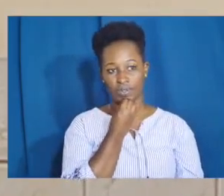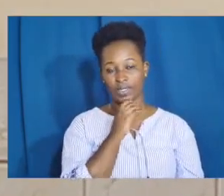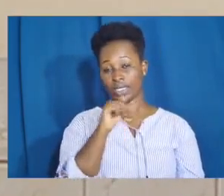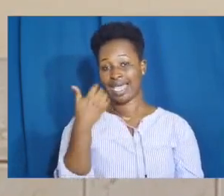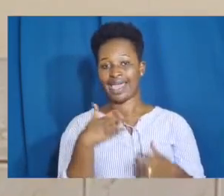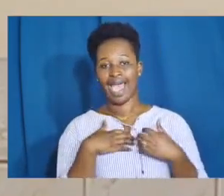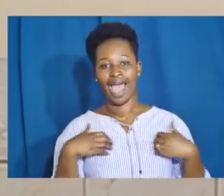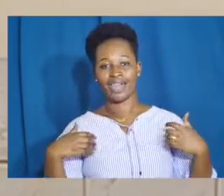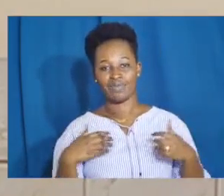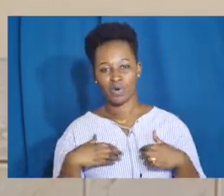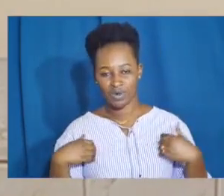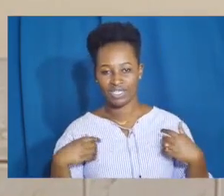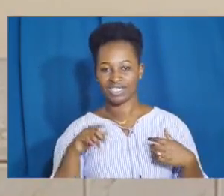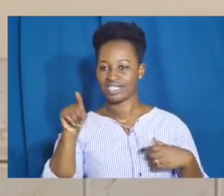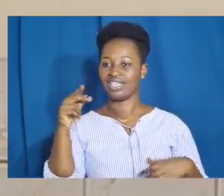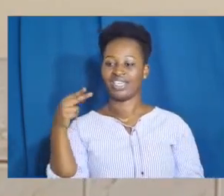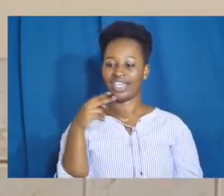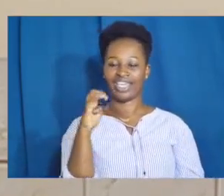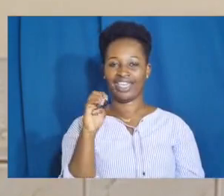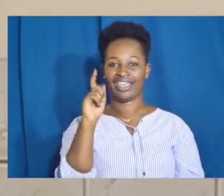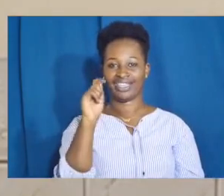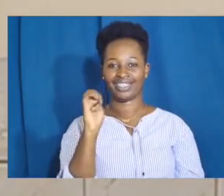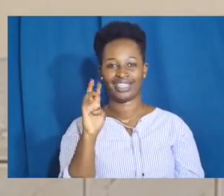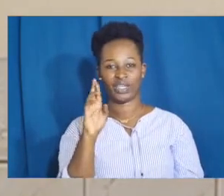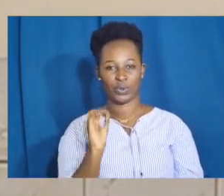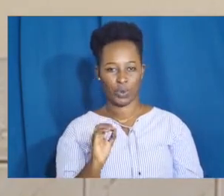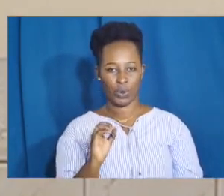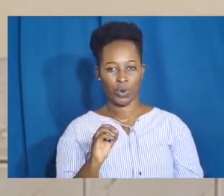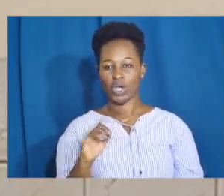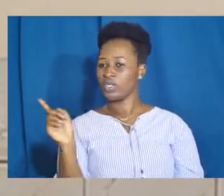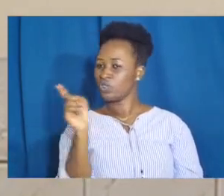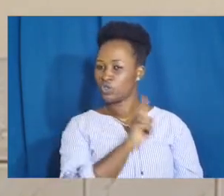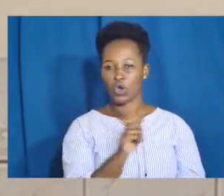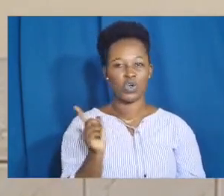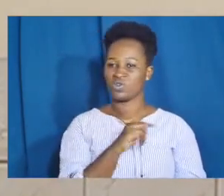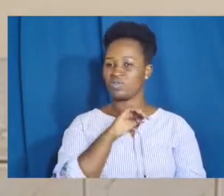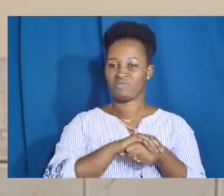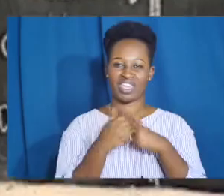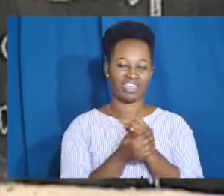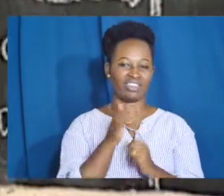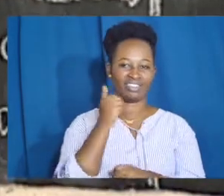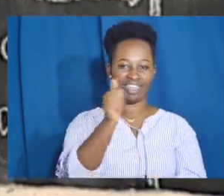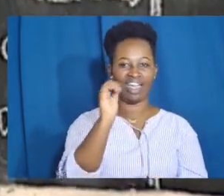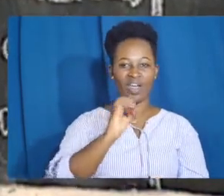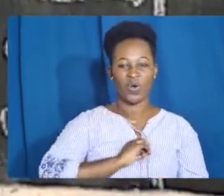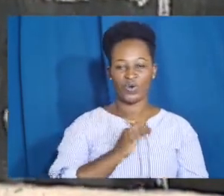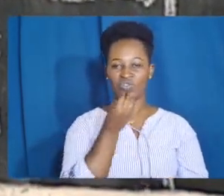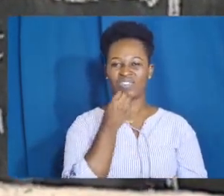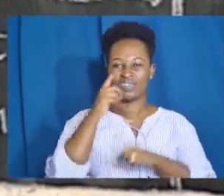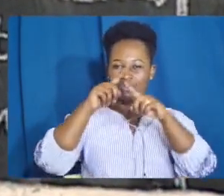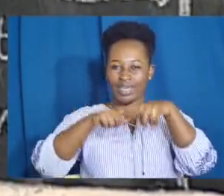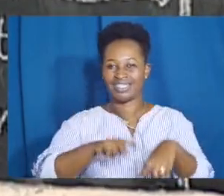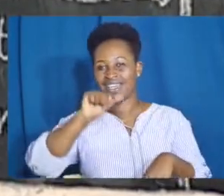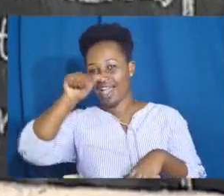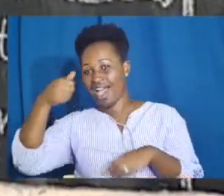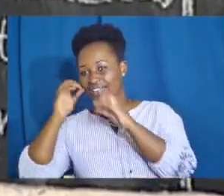Then animals are heterotrophic. They don't make their own food. They depend on other